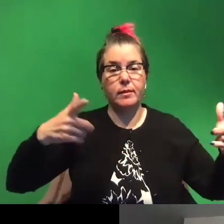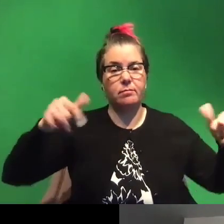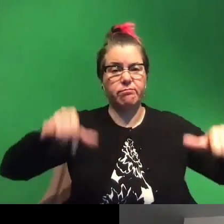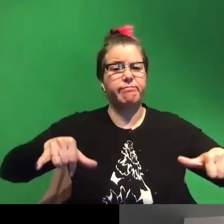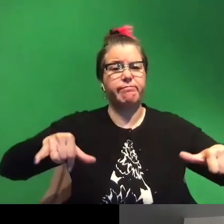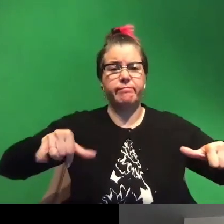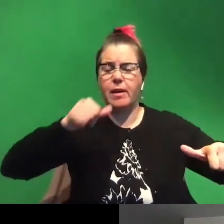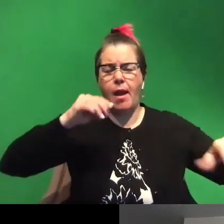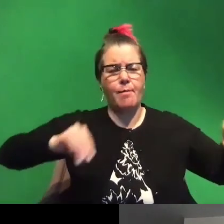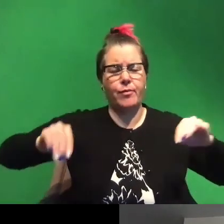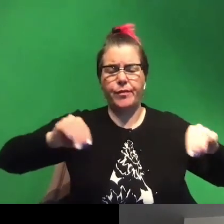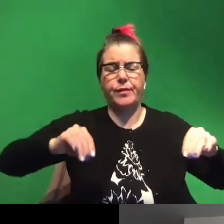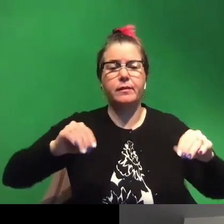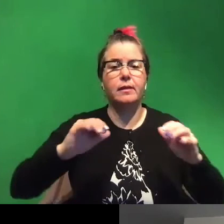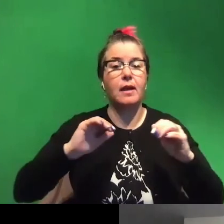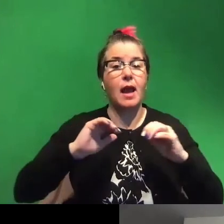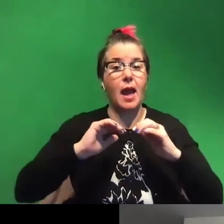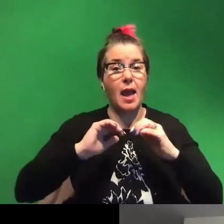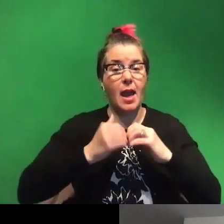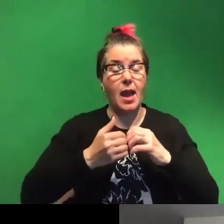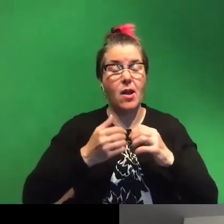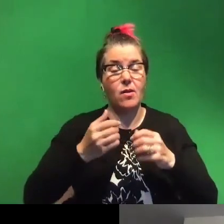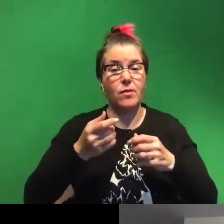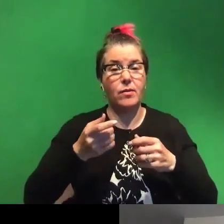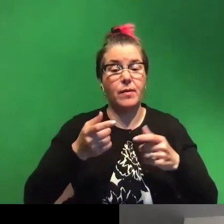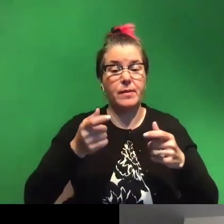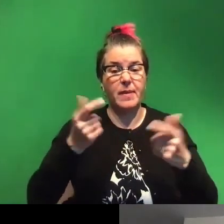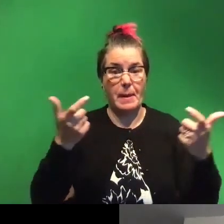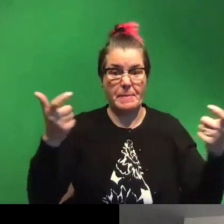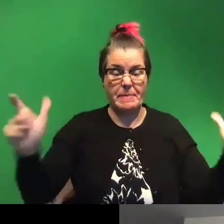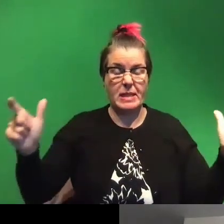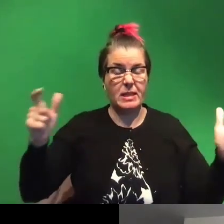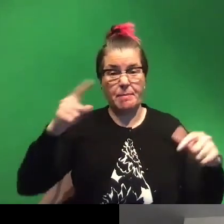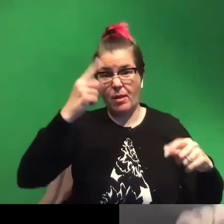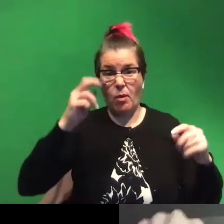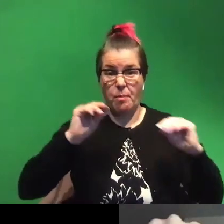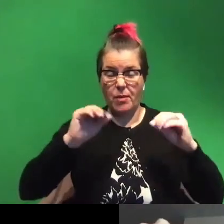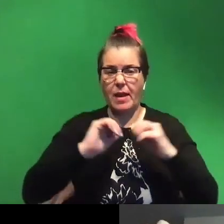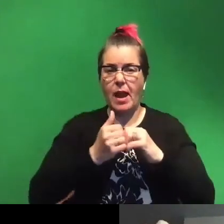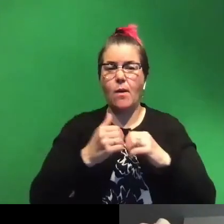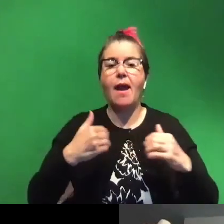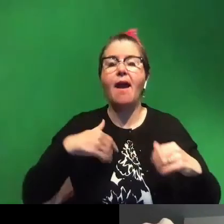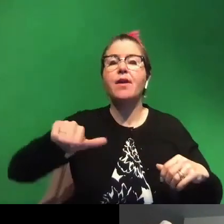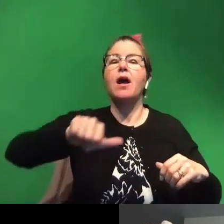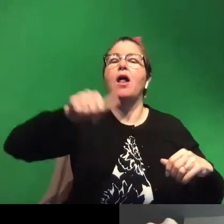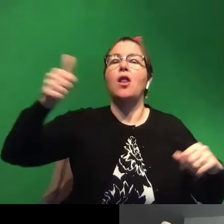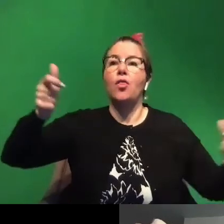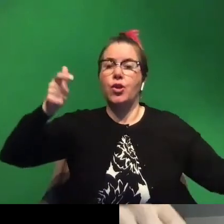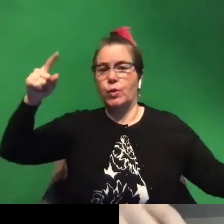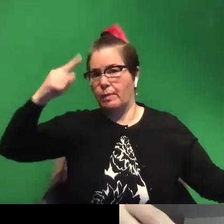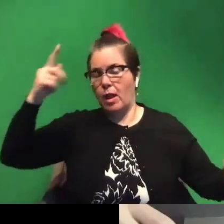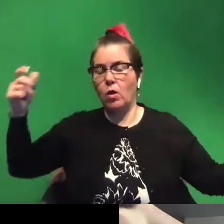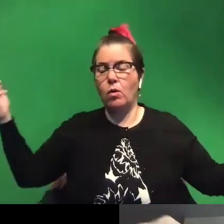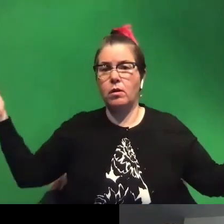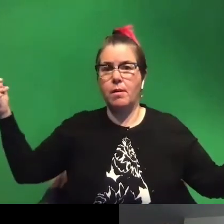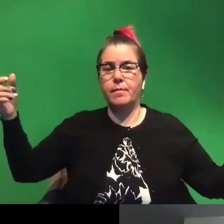moving. Right. The only way to make something as like big as a massive black hole move is to have another massive black hole around, so